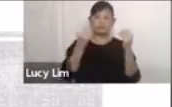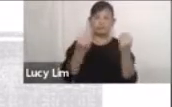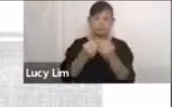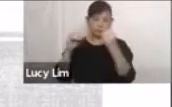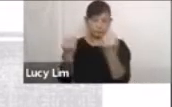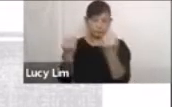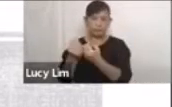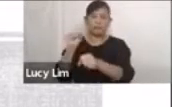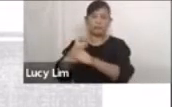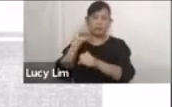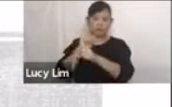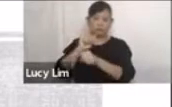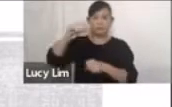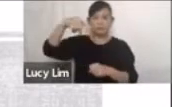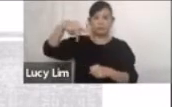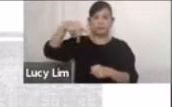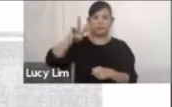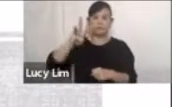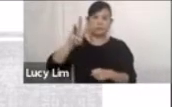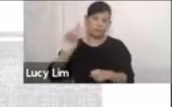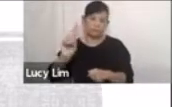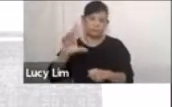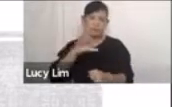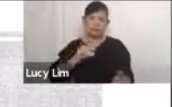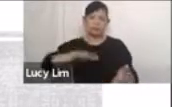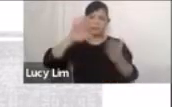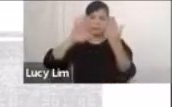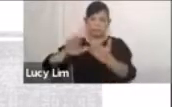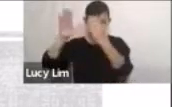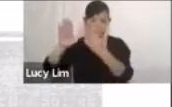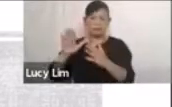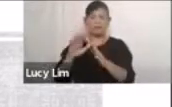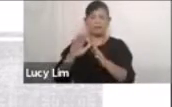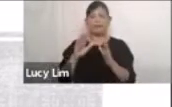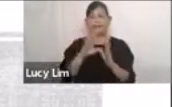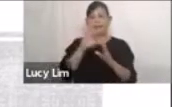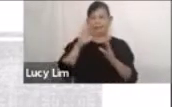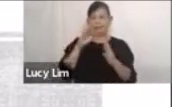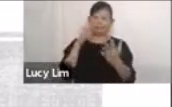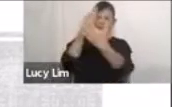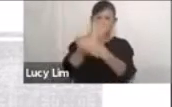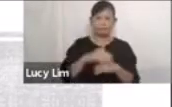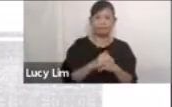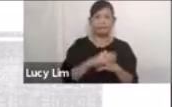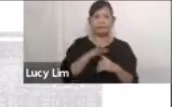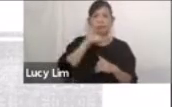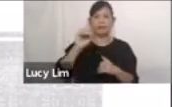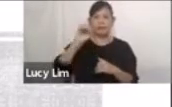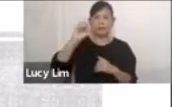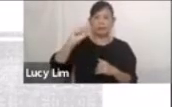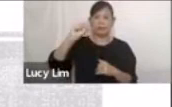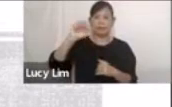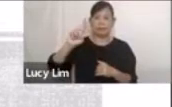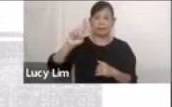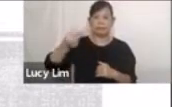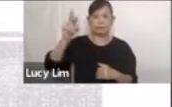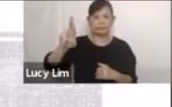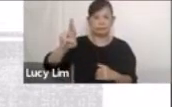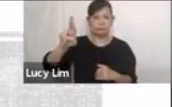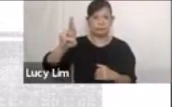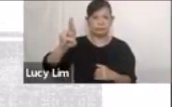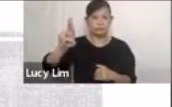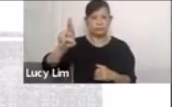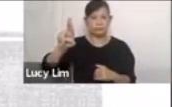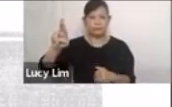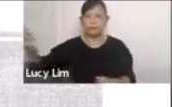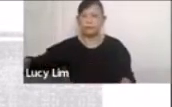with disability-centered approaches in all of their interventions. Existing SRHR-related act regulation policies